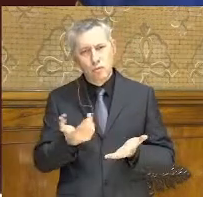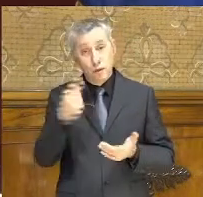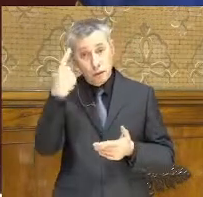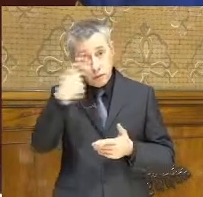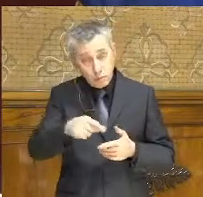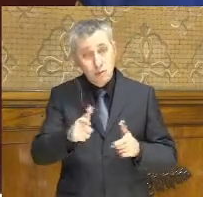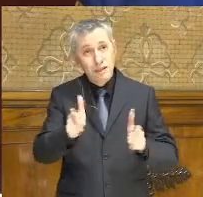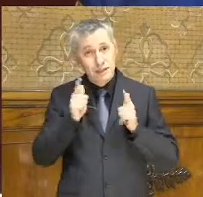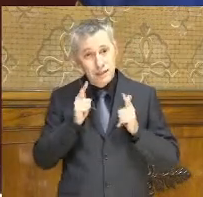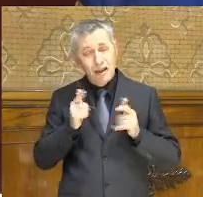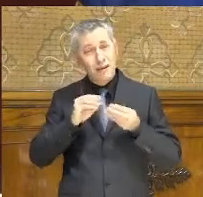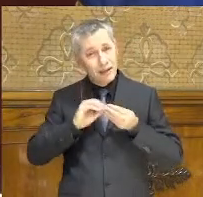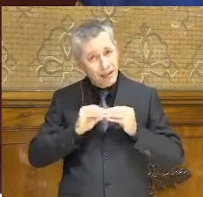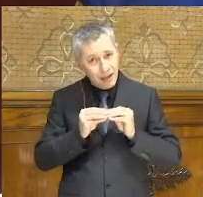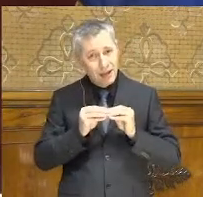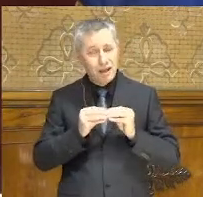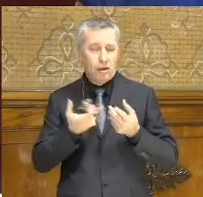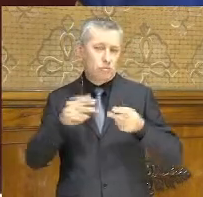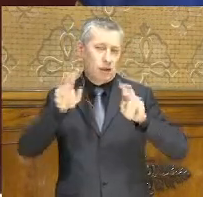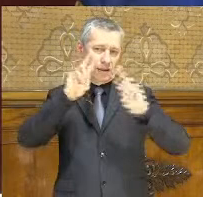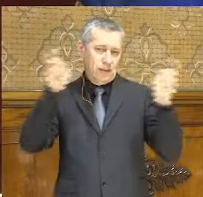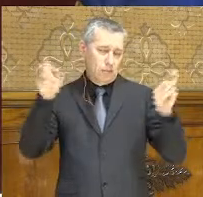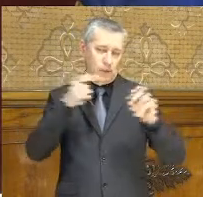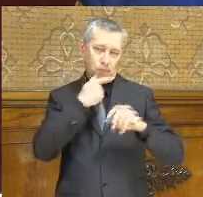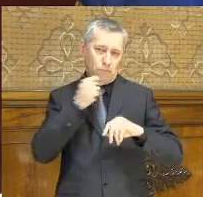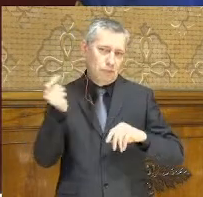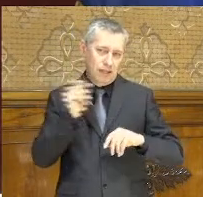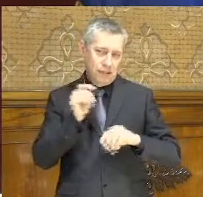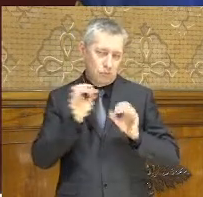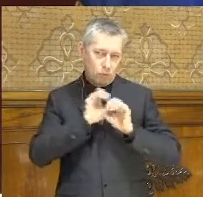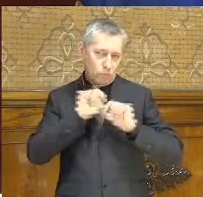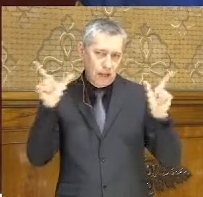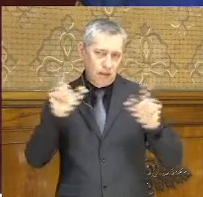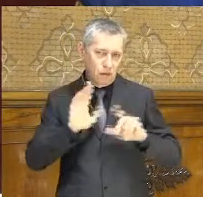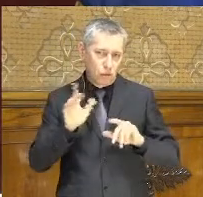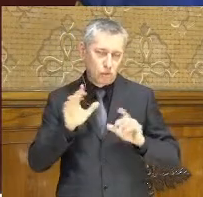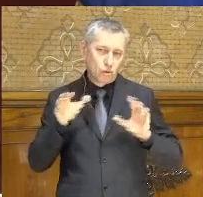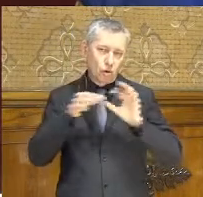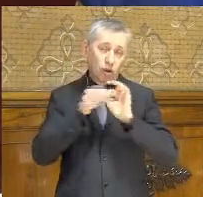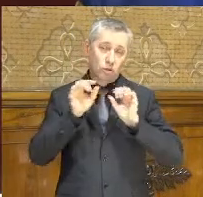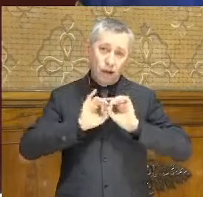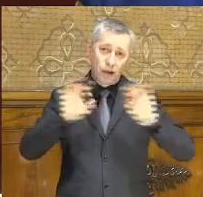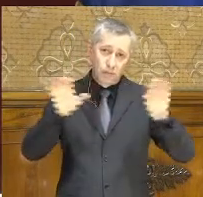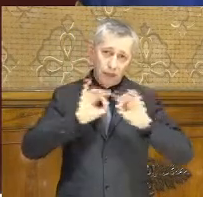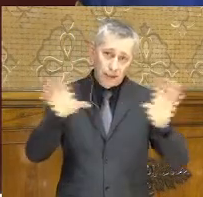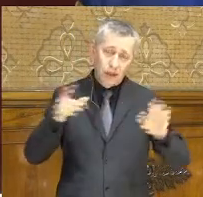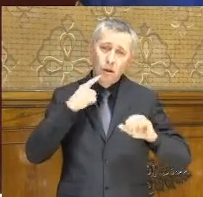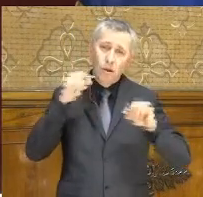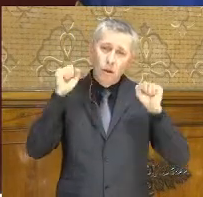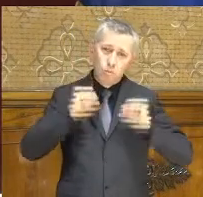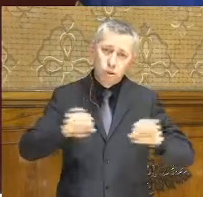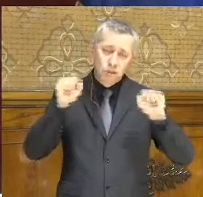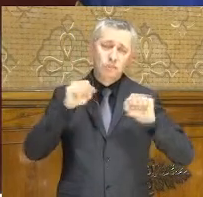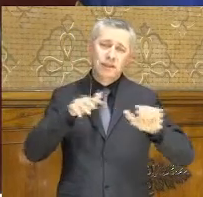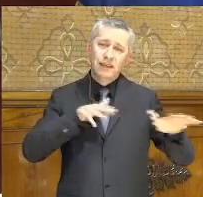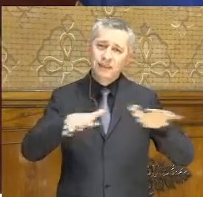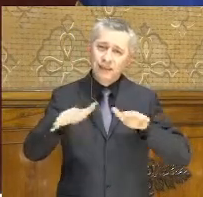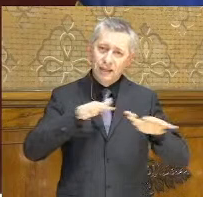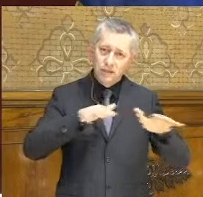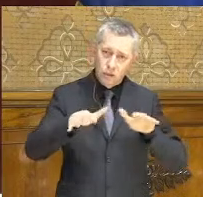issues around freedom. Freedom as the possibility of acting with risk in